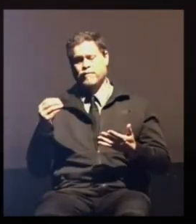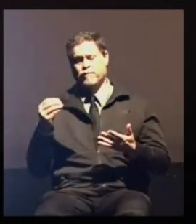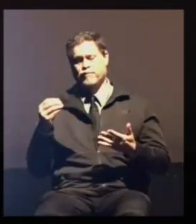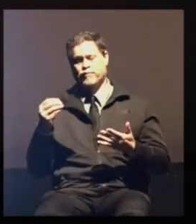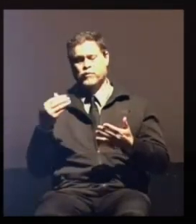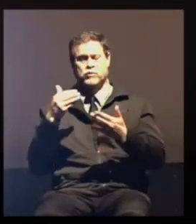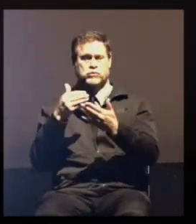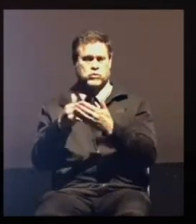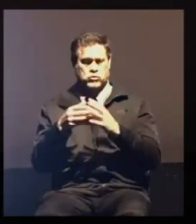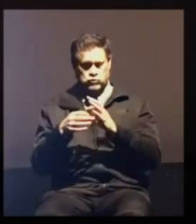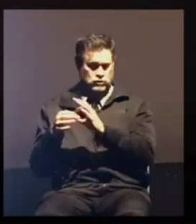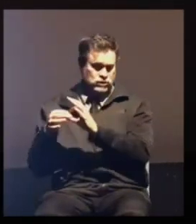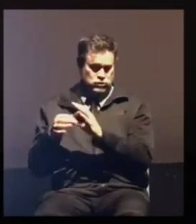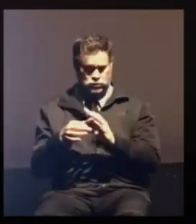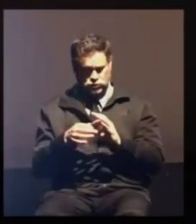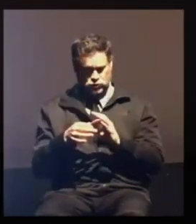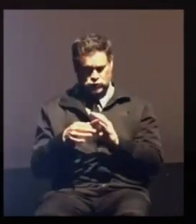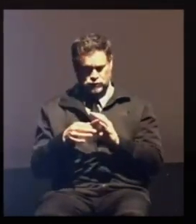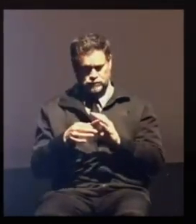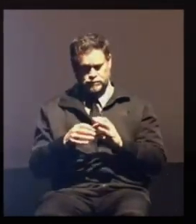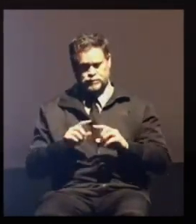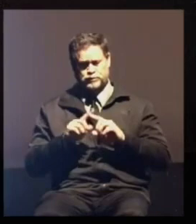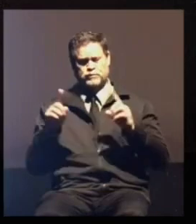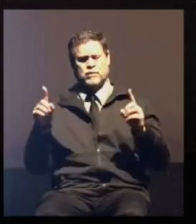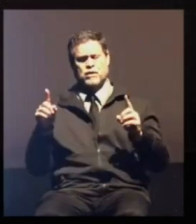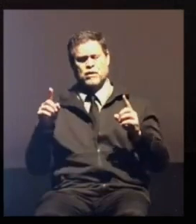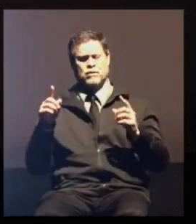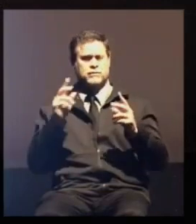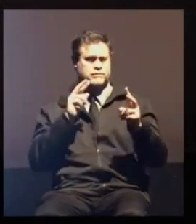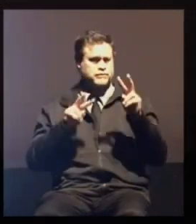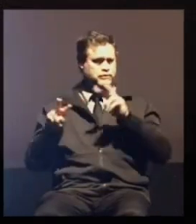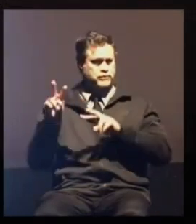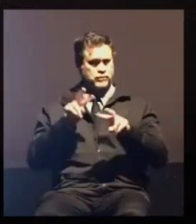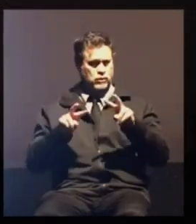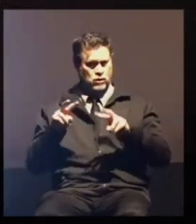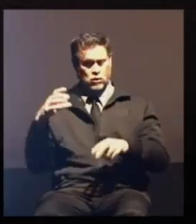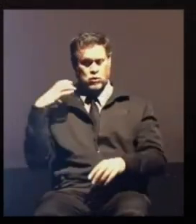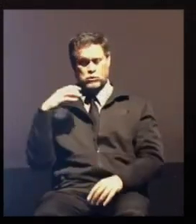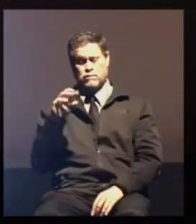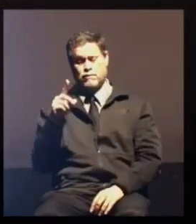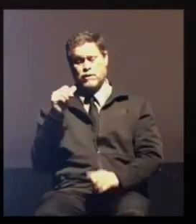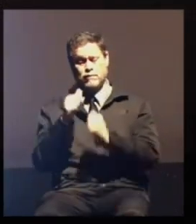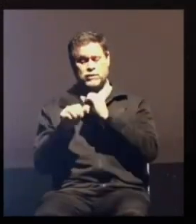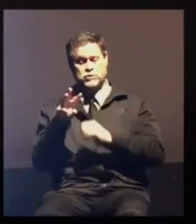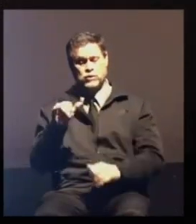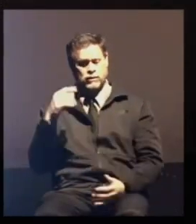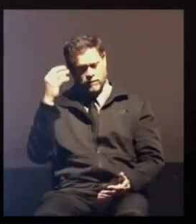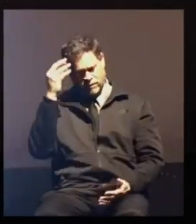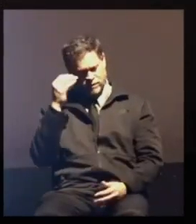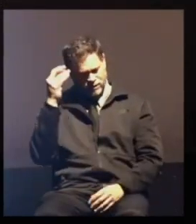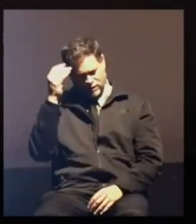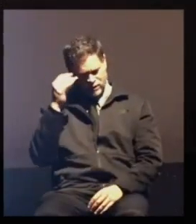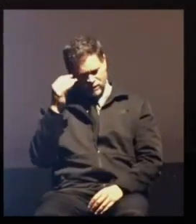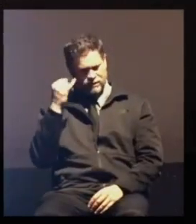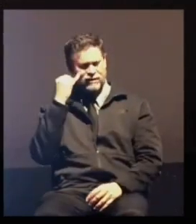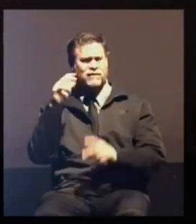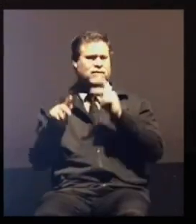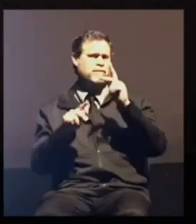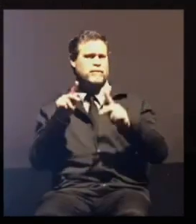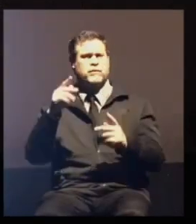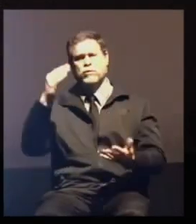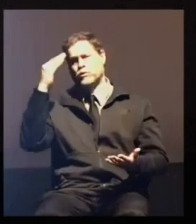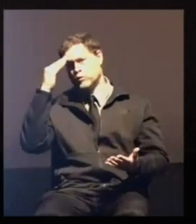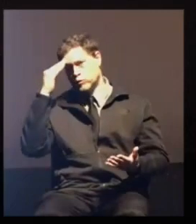close relationship. But as I was thinking about this, and when Coach Madden passed away, I'm thinking, if people